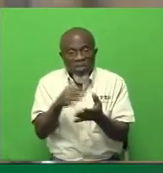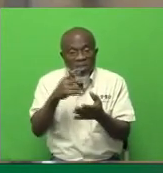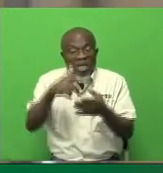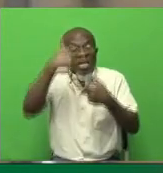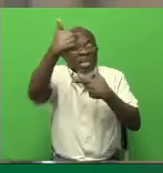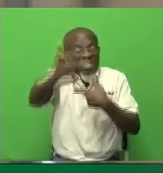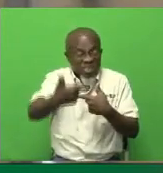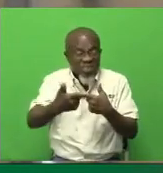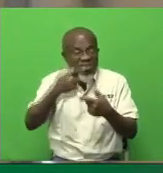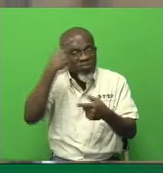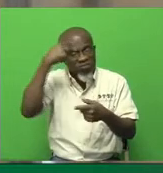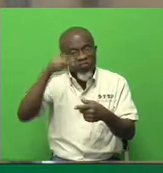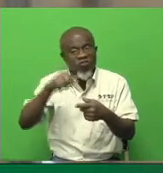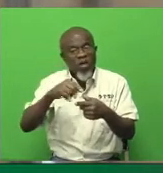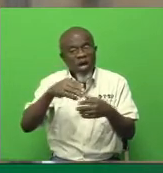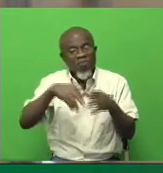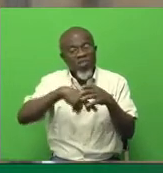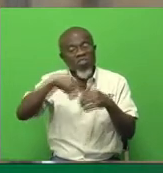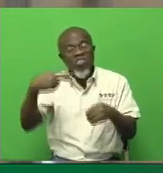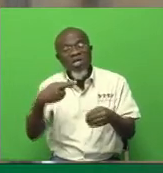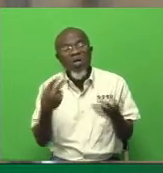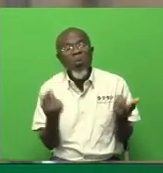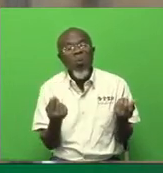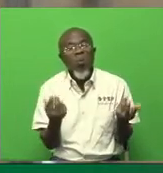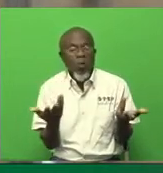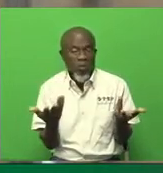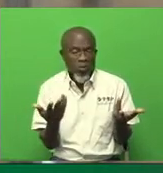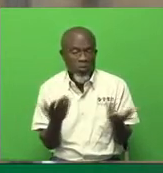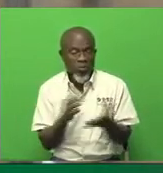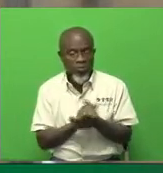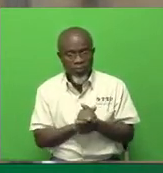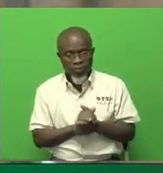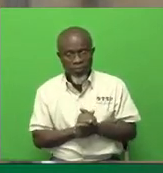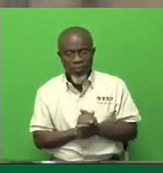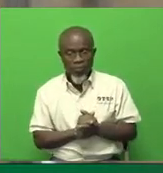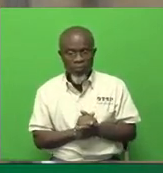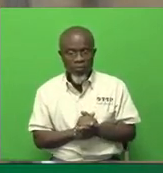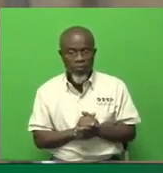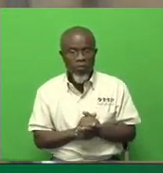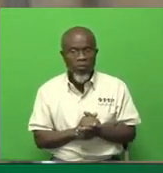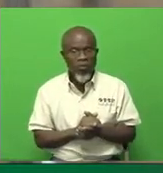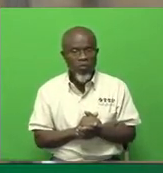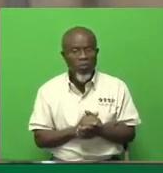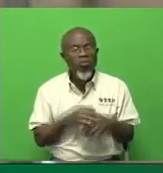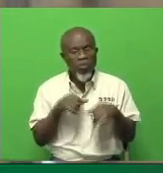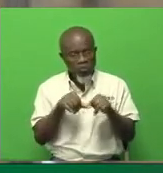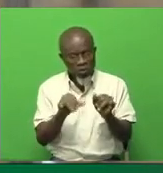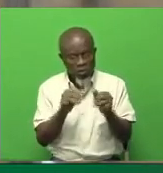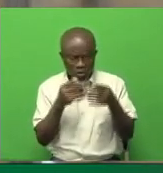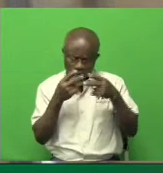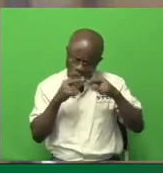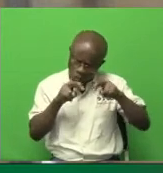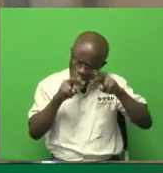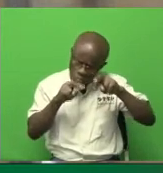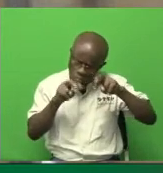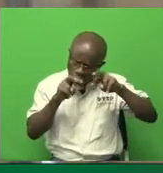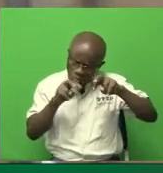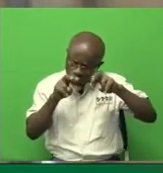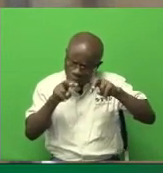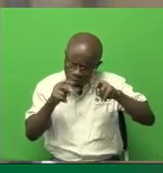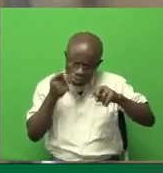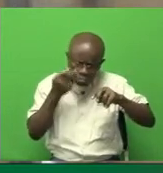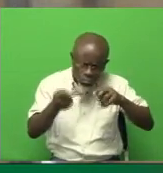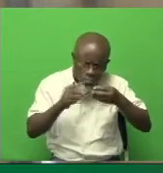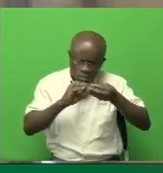using the iris platform and so that is ongoing now at the ministry and in-house team is verifying data teacher numbers